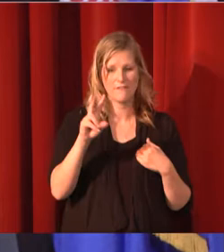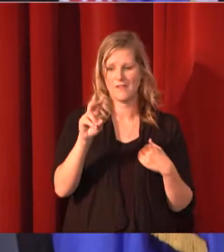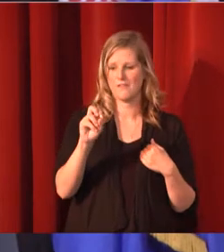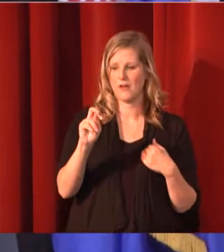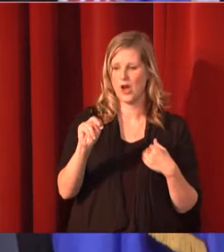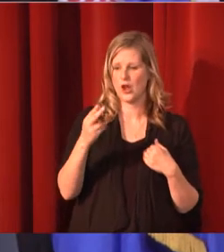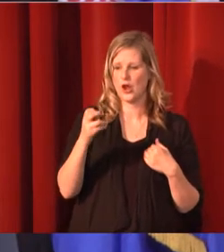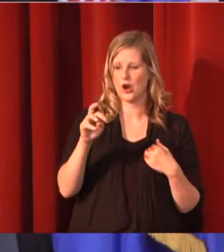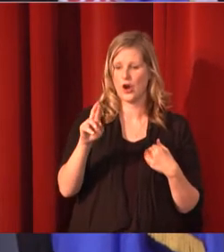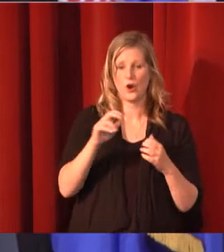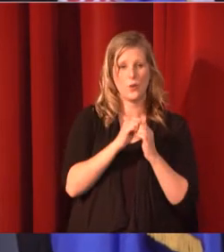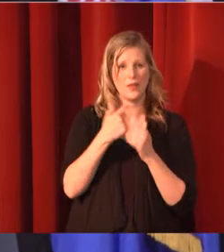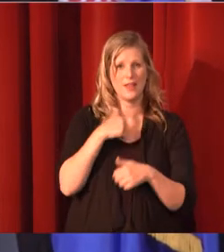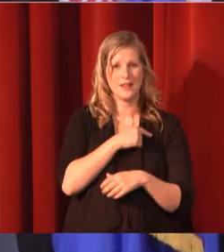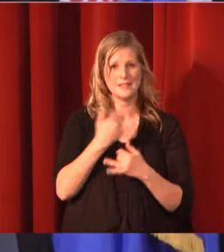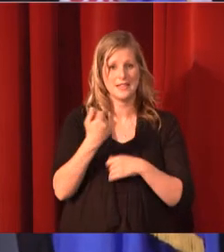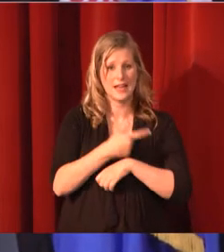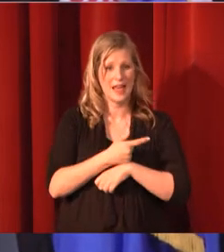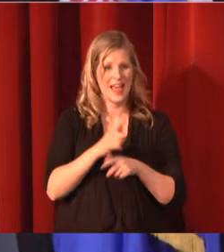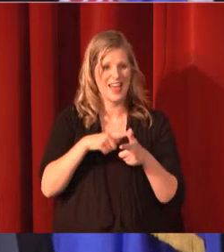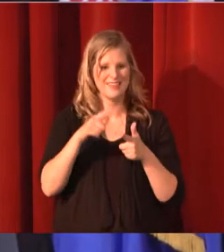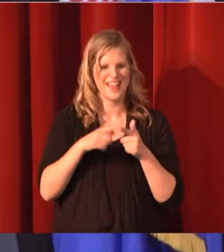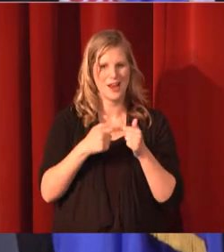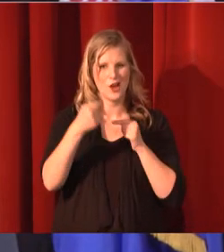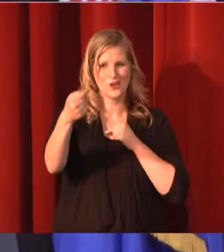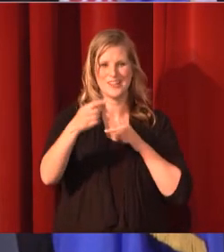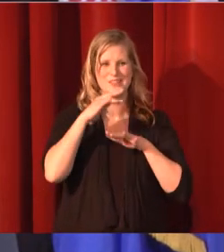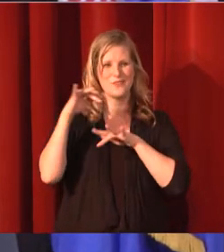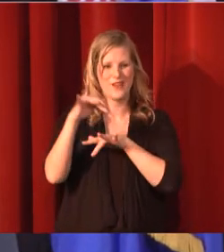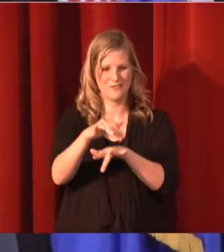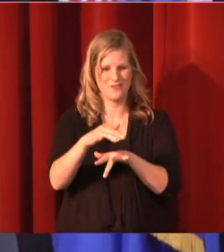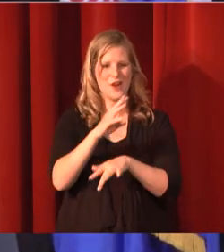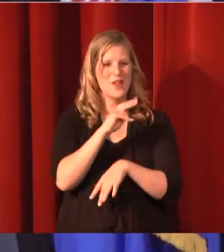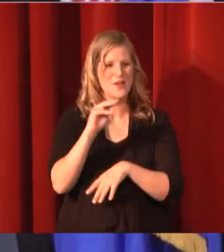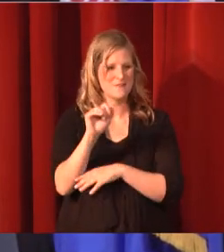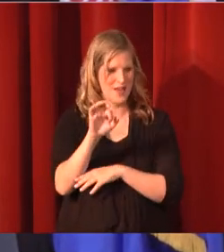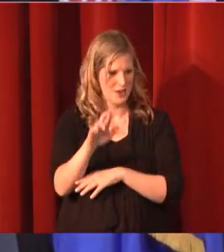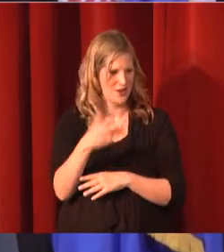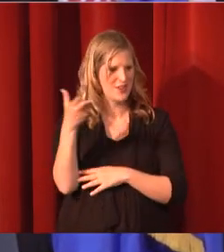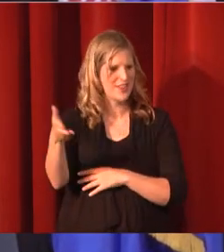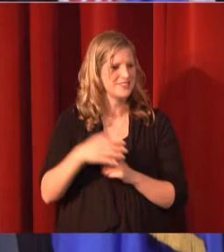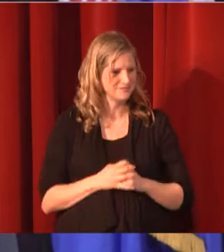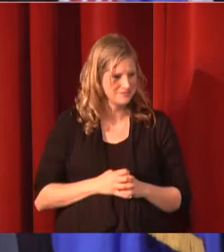and from across the river mayor jacob frye welcome